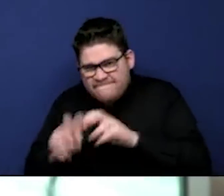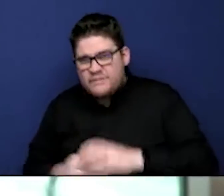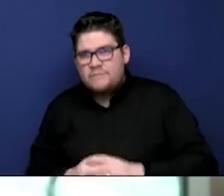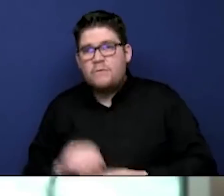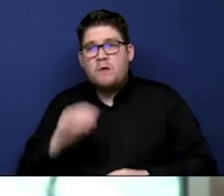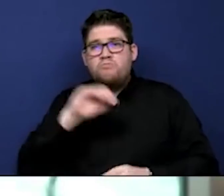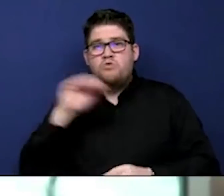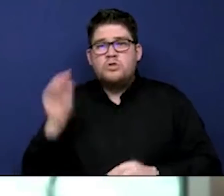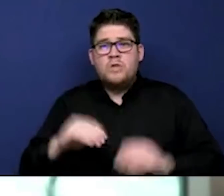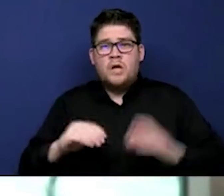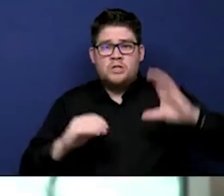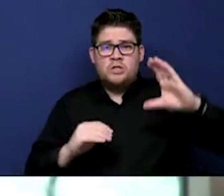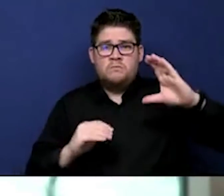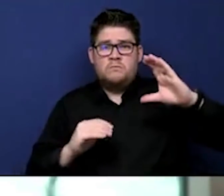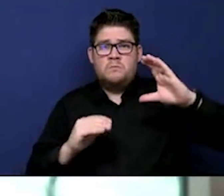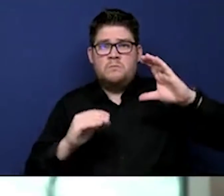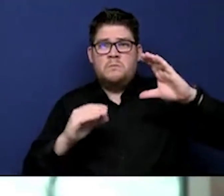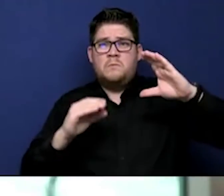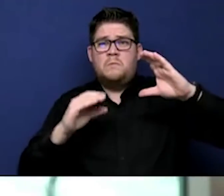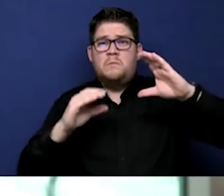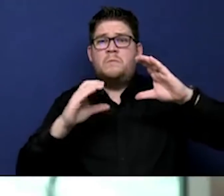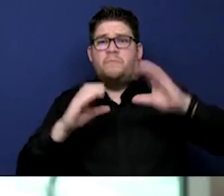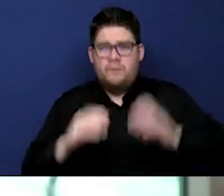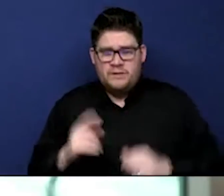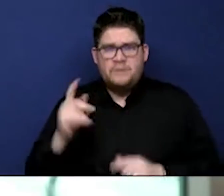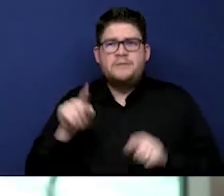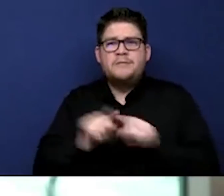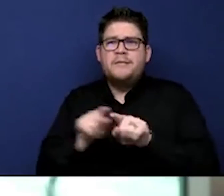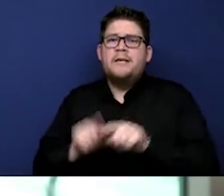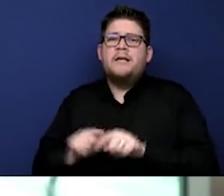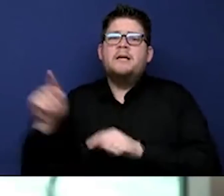that we've seen in other countries and other places in the world.